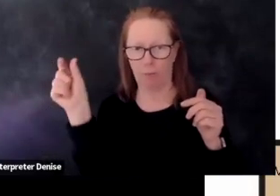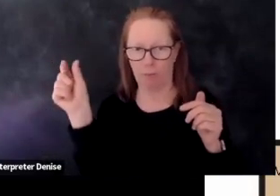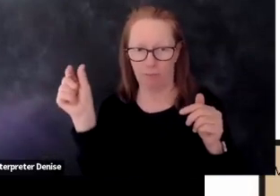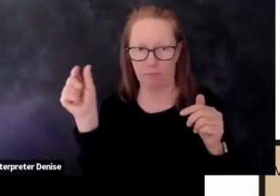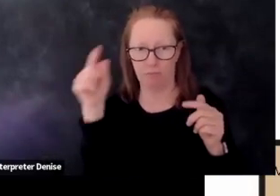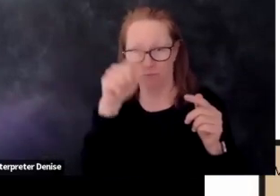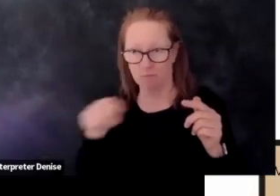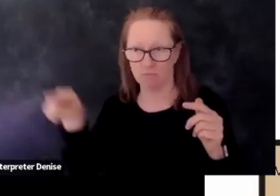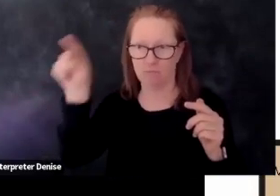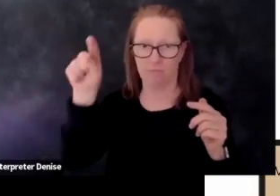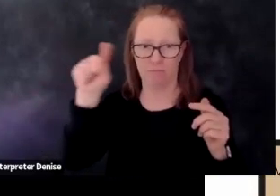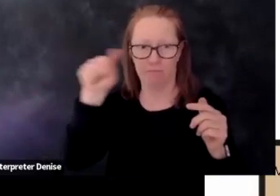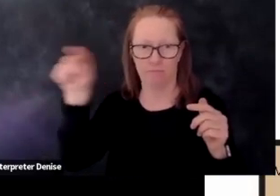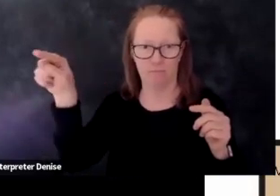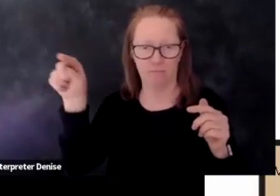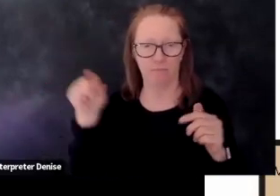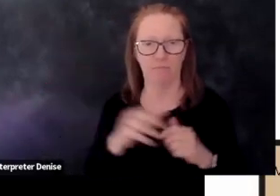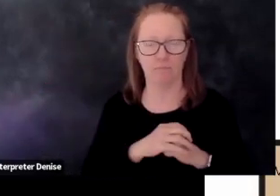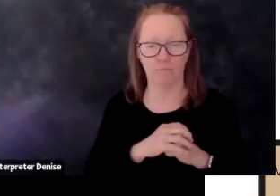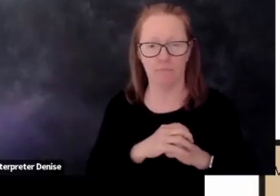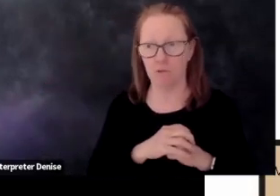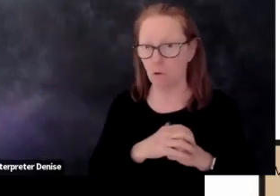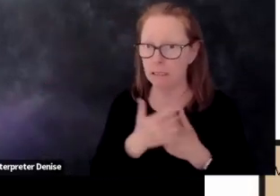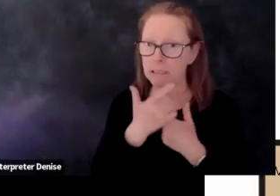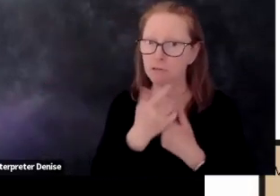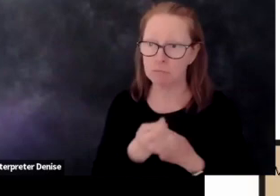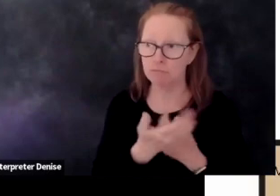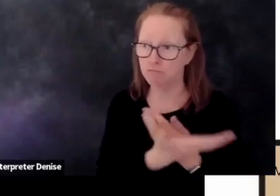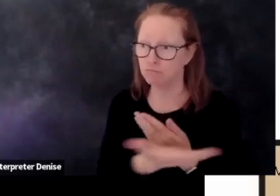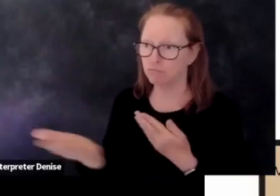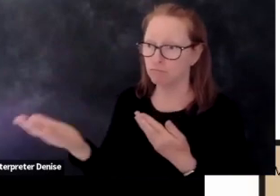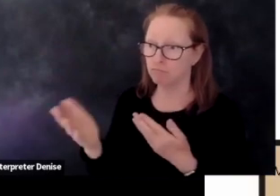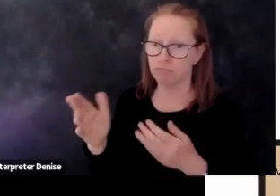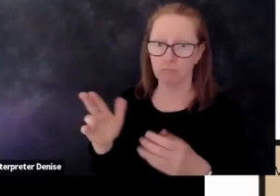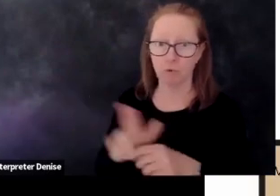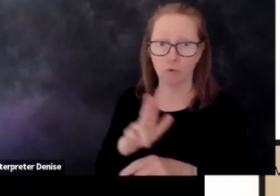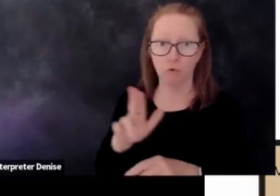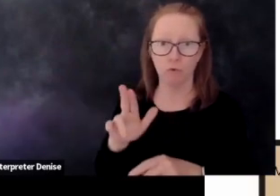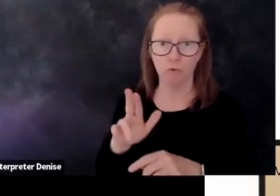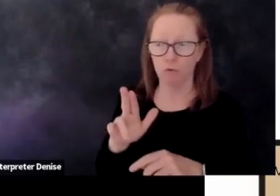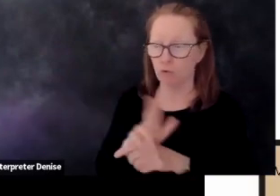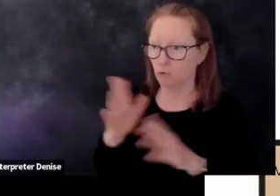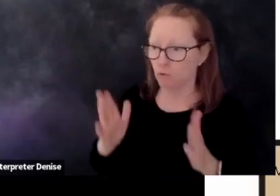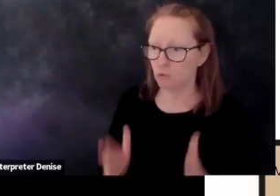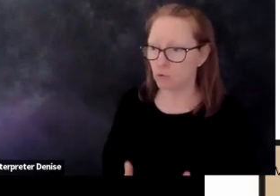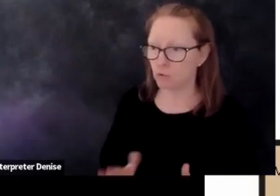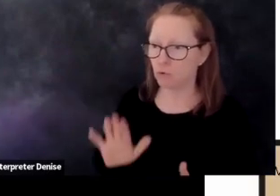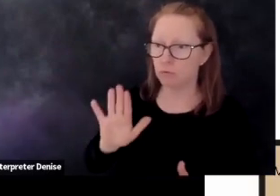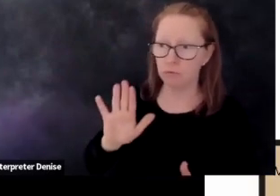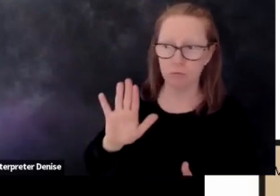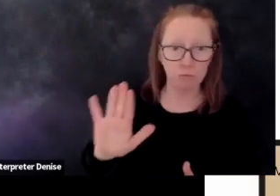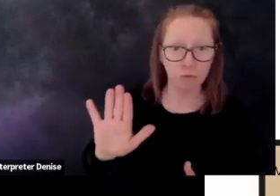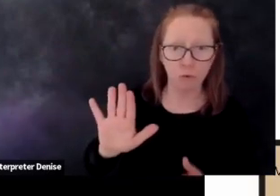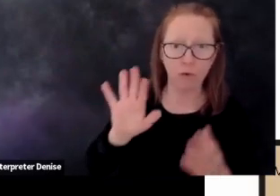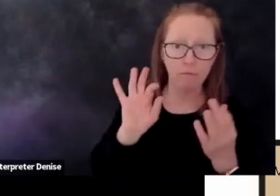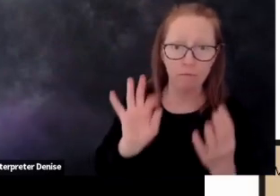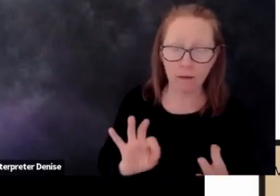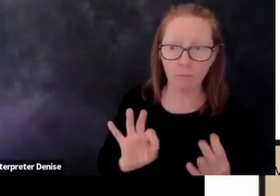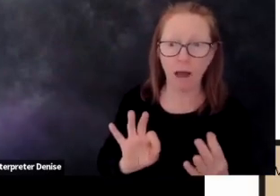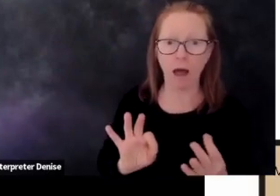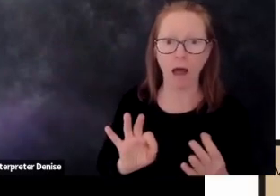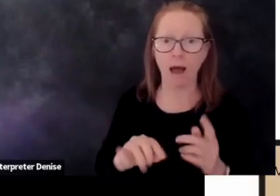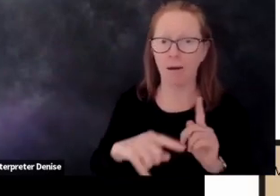really interested in hearing the feedback of the users, which they prefer. There's pros and cons to